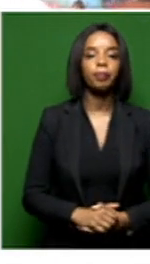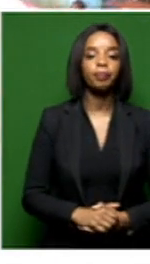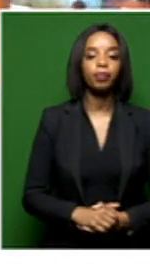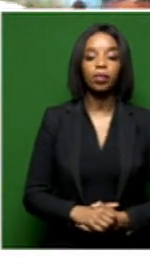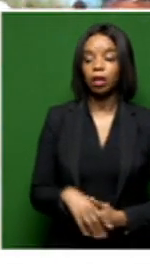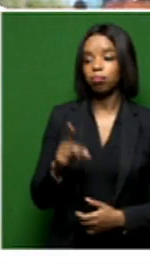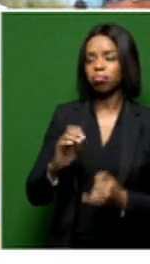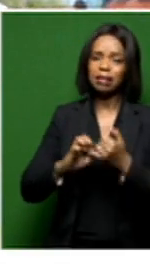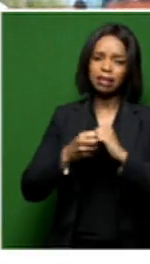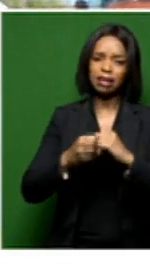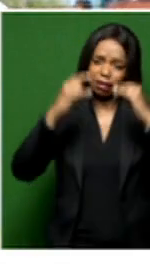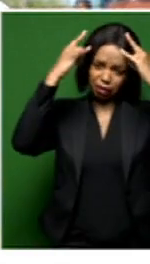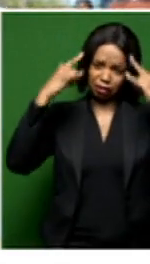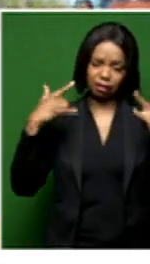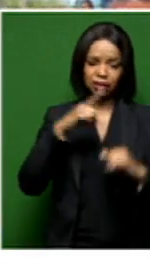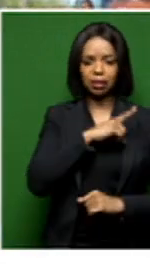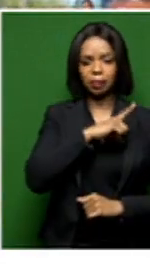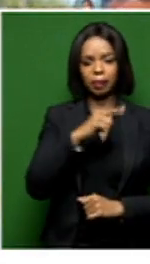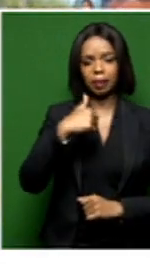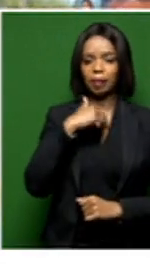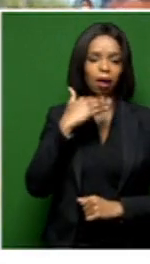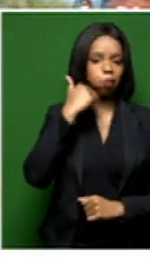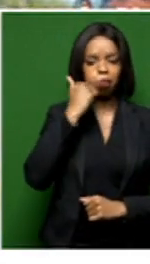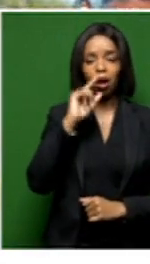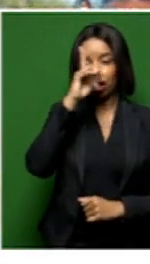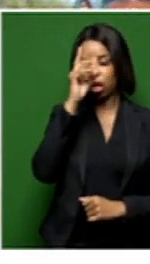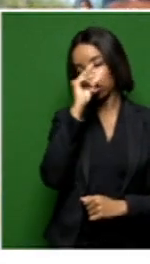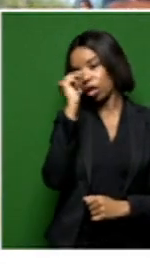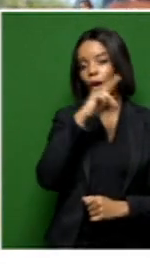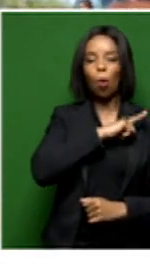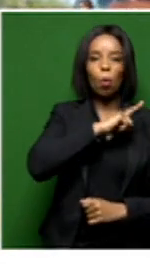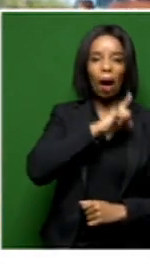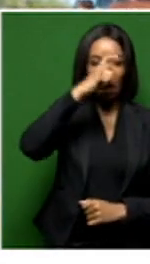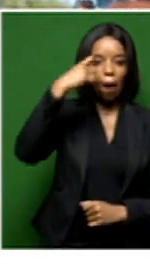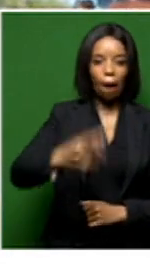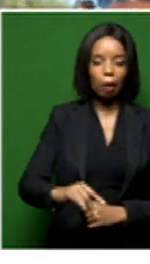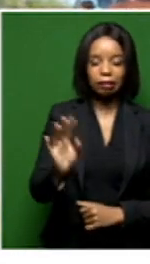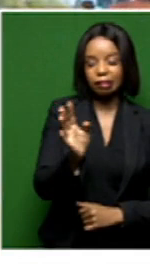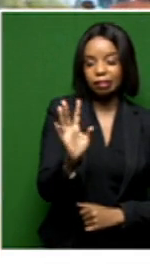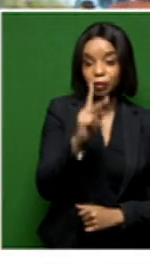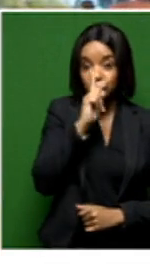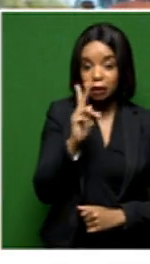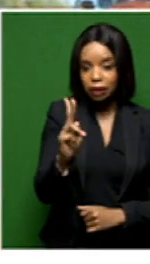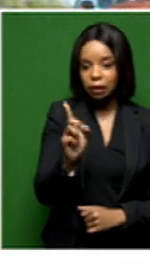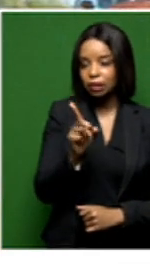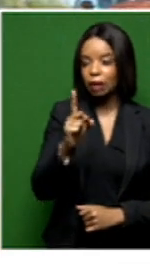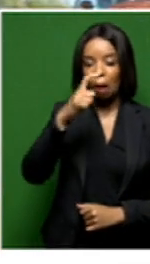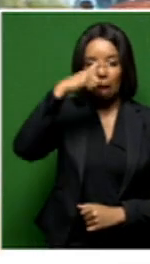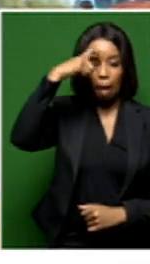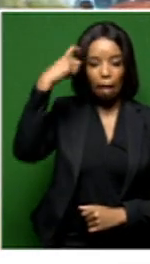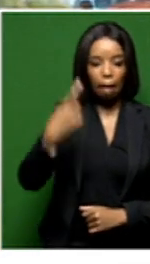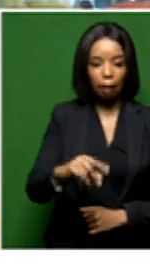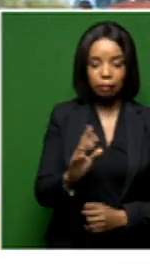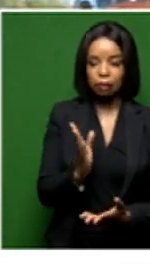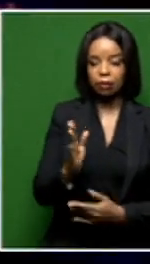some shelter there because, yeah, we don't want to lose you to heat stroke or anything like that. As you can see, they're very hot out